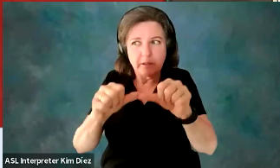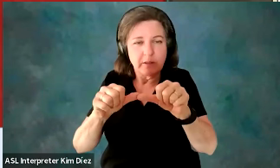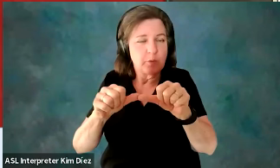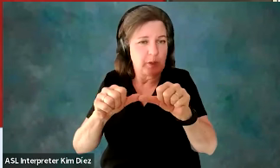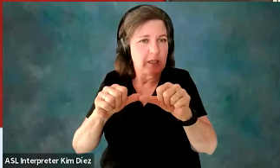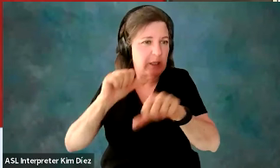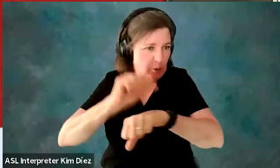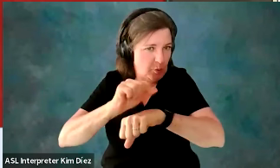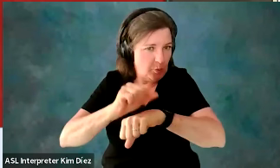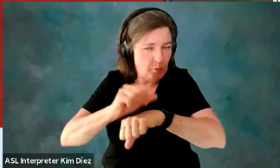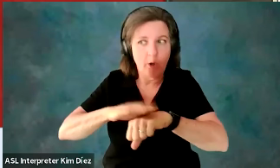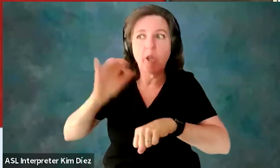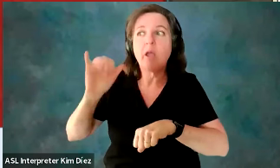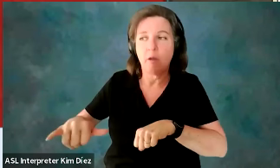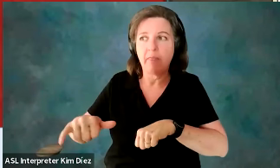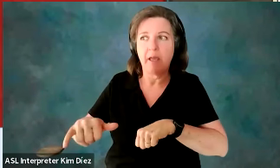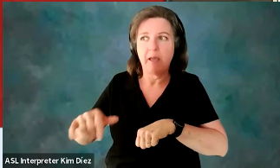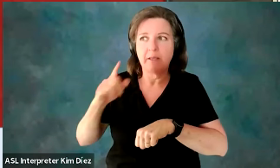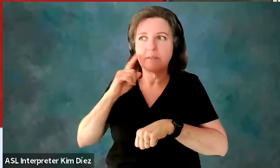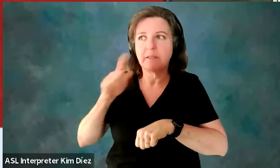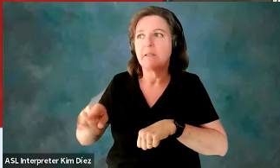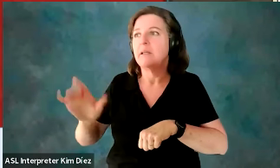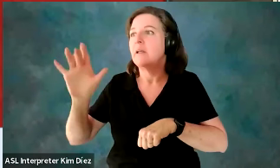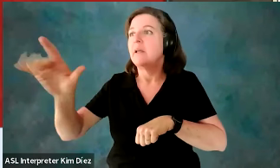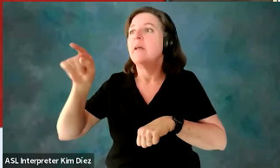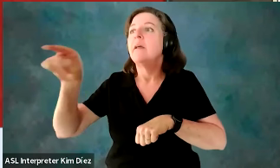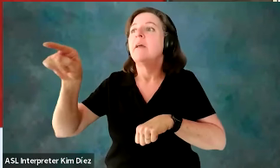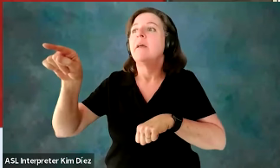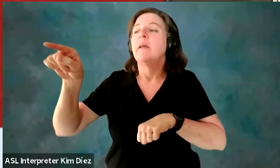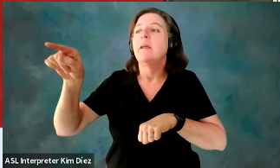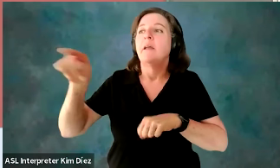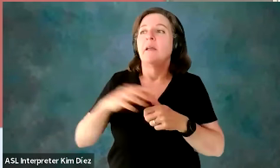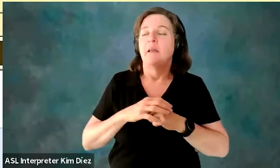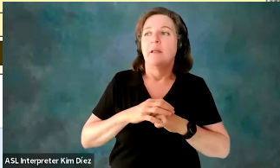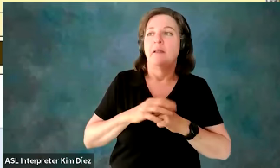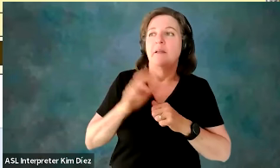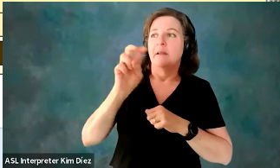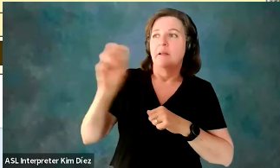the data. So I go to the tab that says download